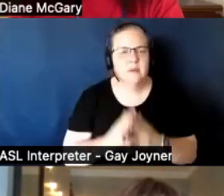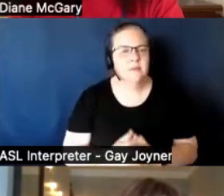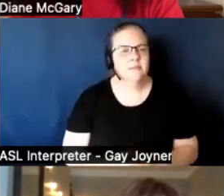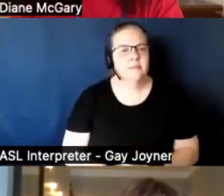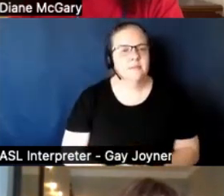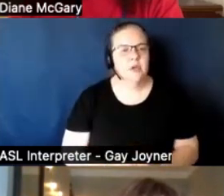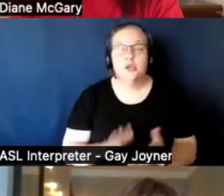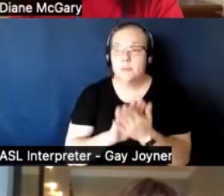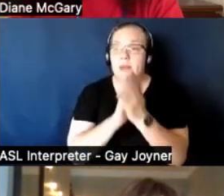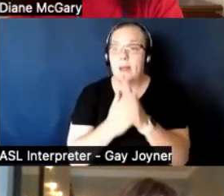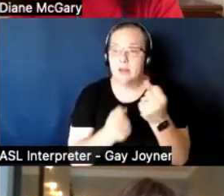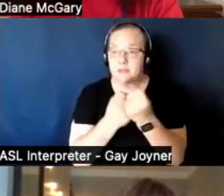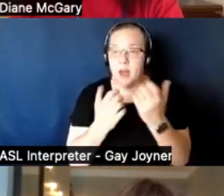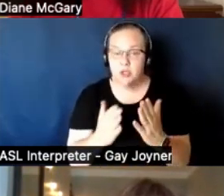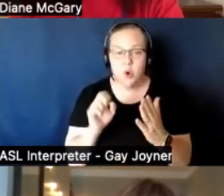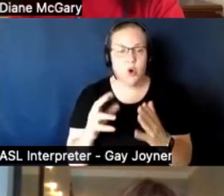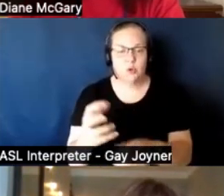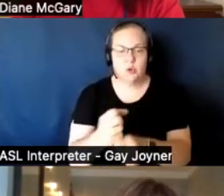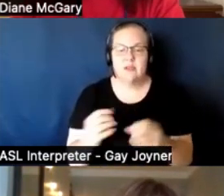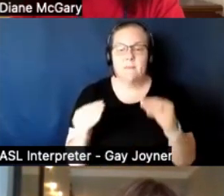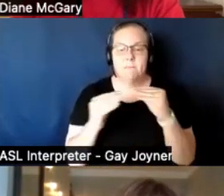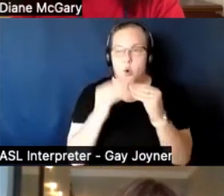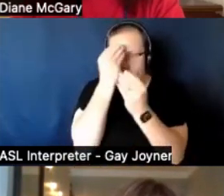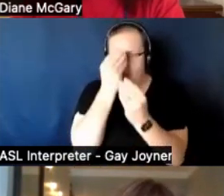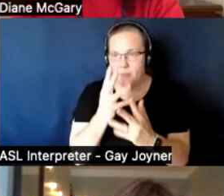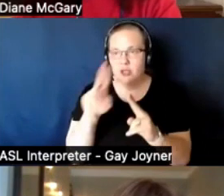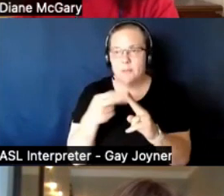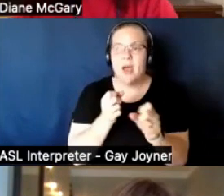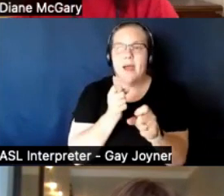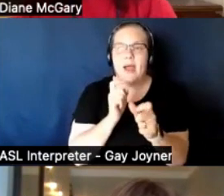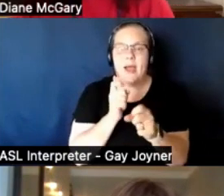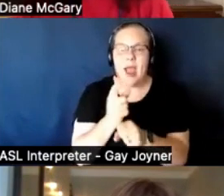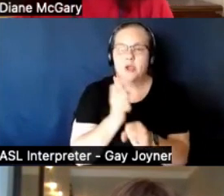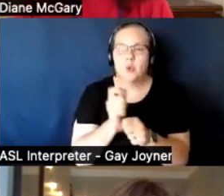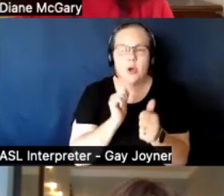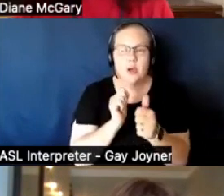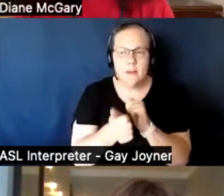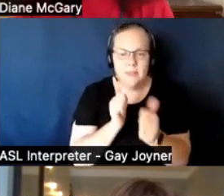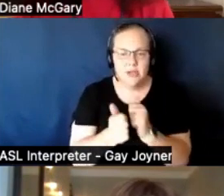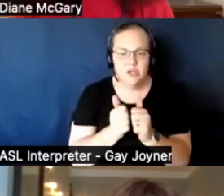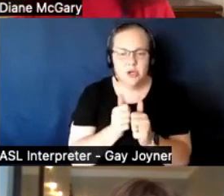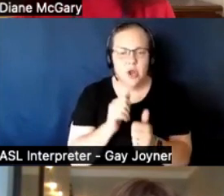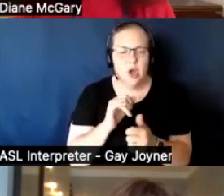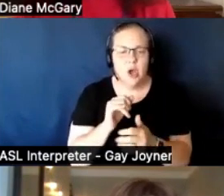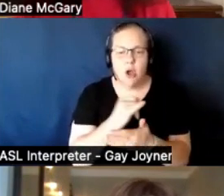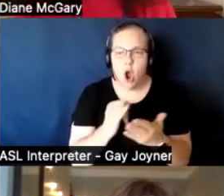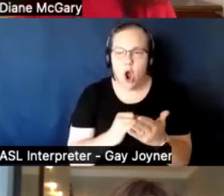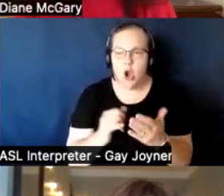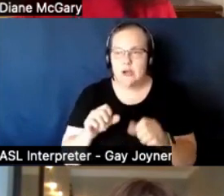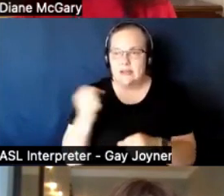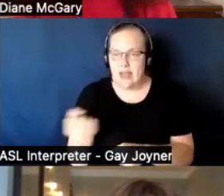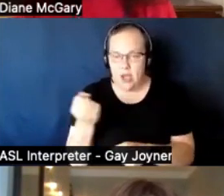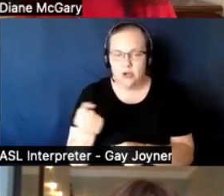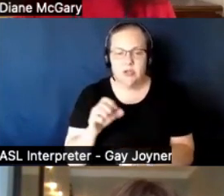To become a sponsor or to receive more information about our annual competitions, Art Saturdays, and other programs, please email us at